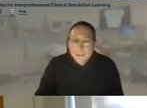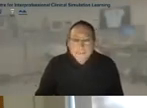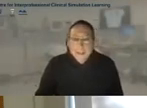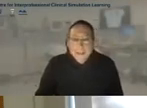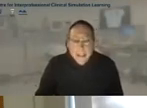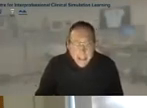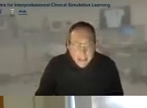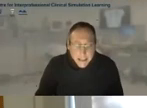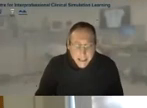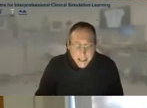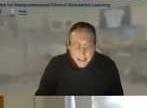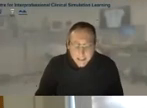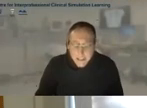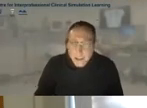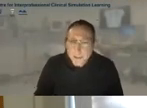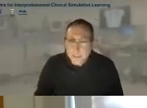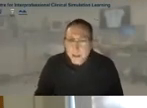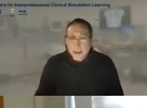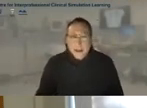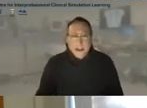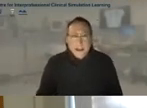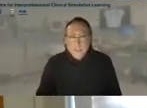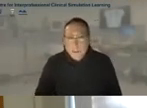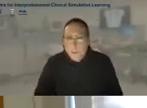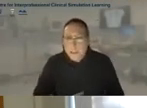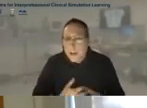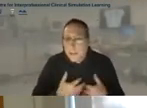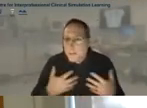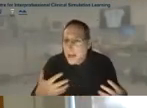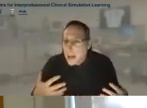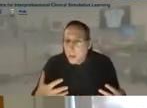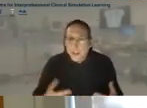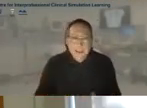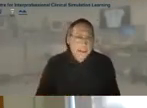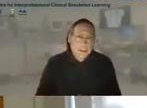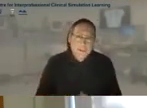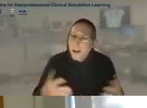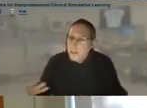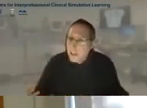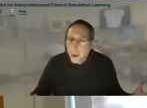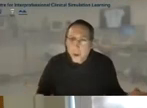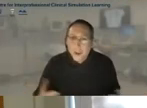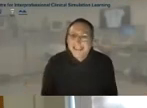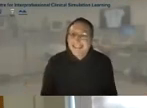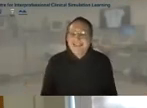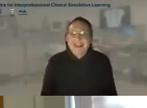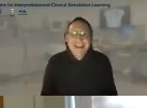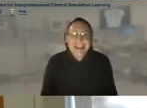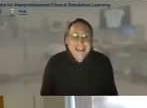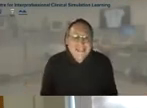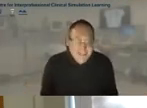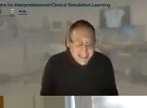part. And I think the debriefing part, you know, we could talk about for hours, you could do a 5-day course in this